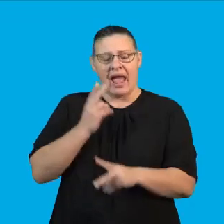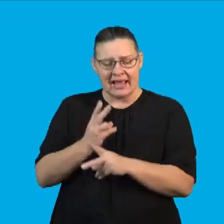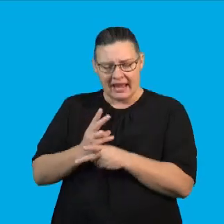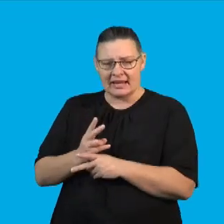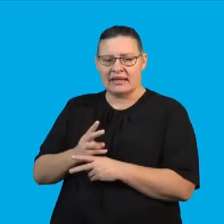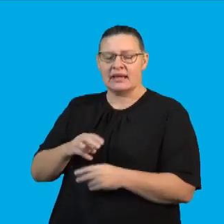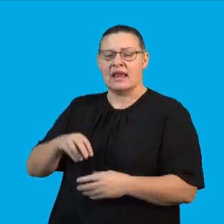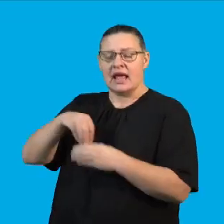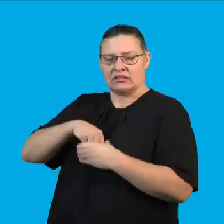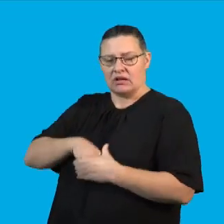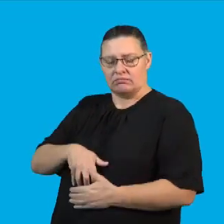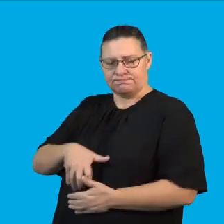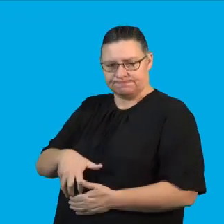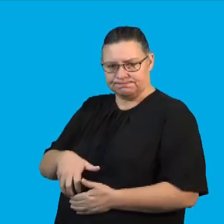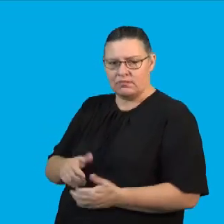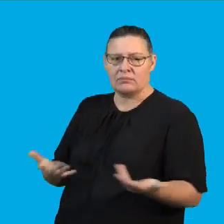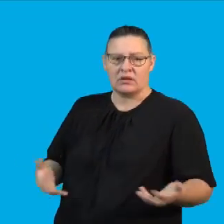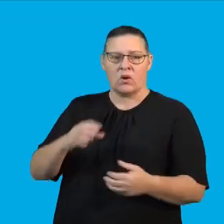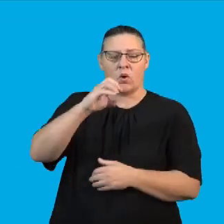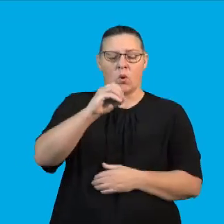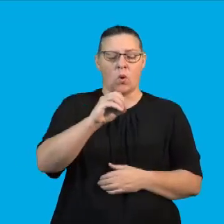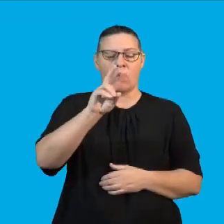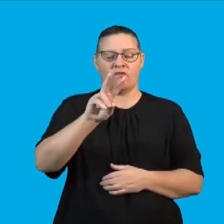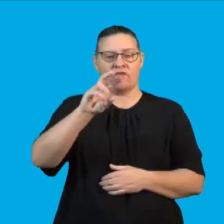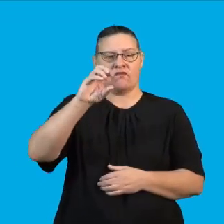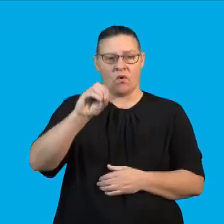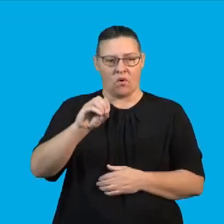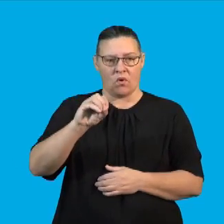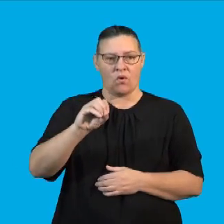Again, internal fertilization can be